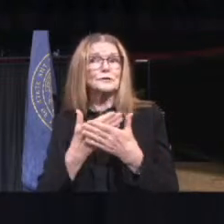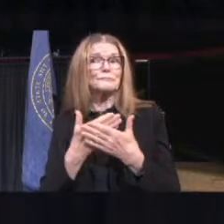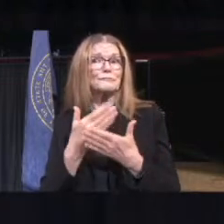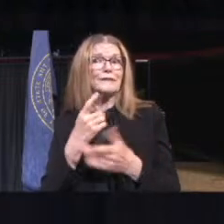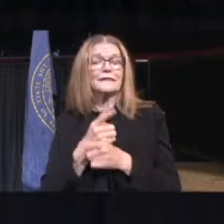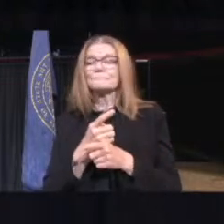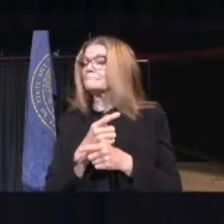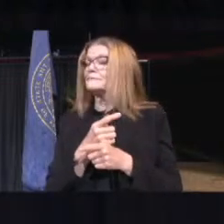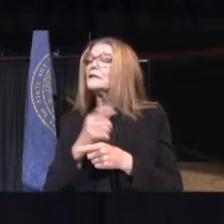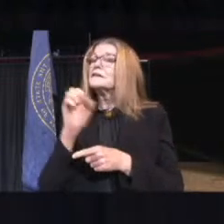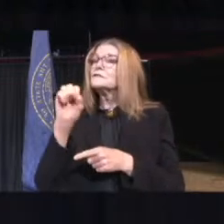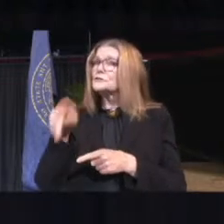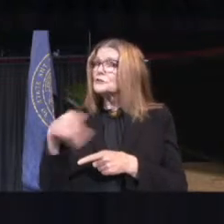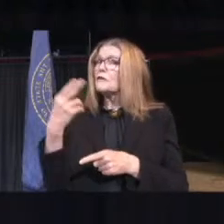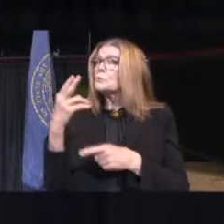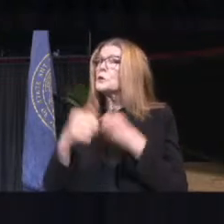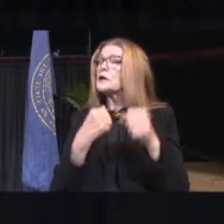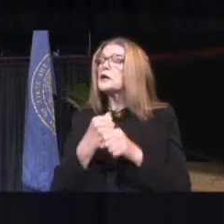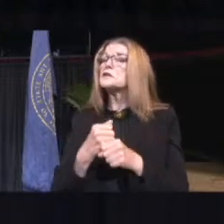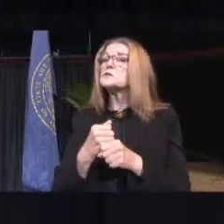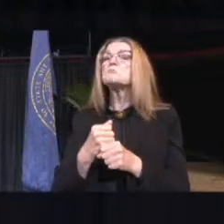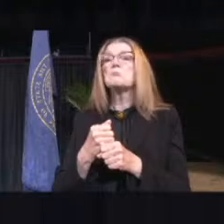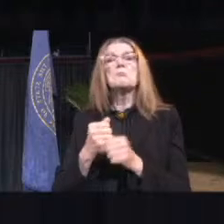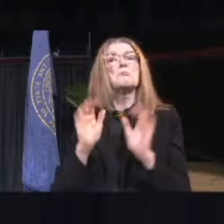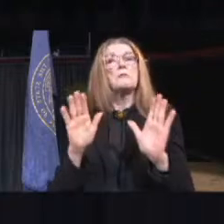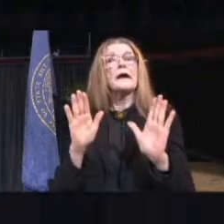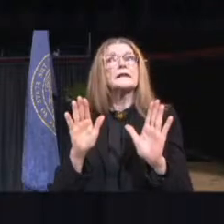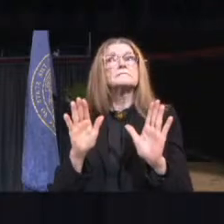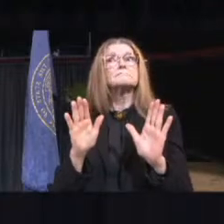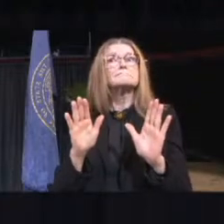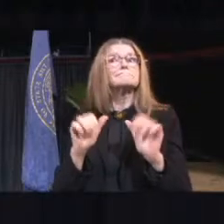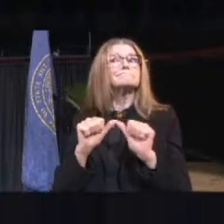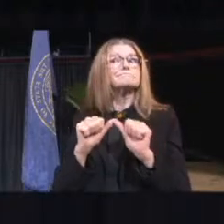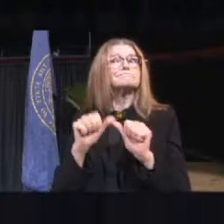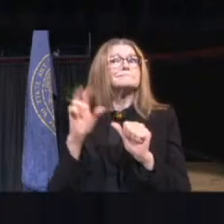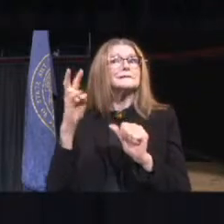Sophomore year was great for about 7 months.